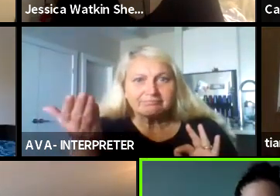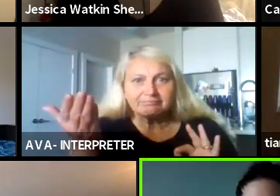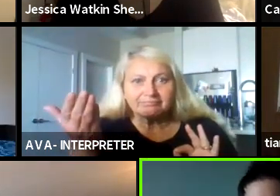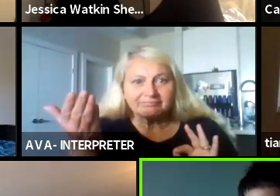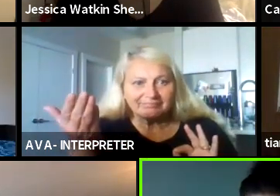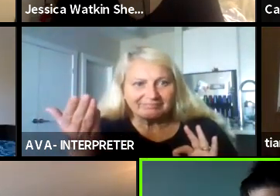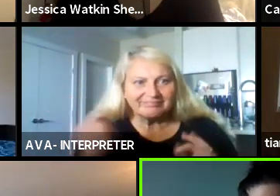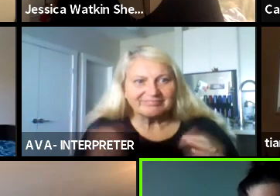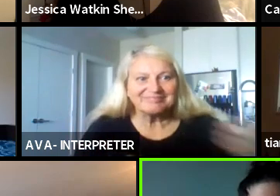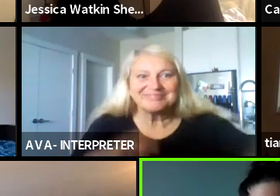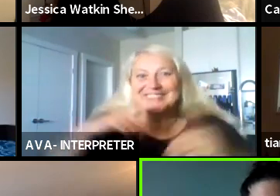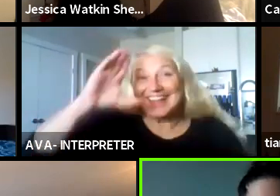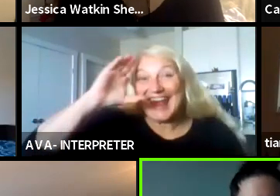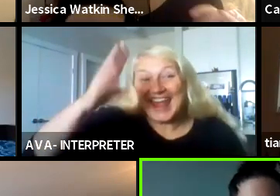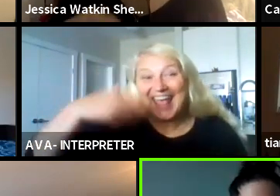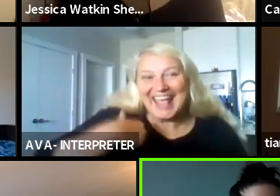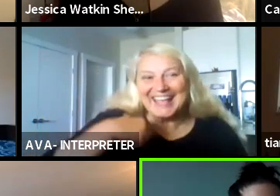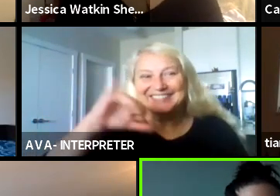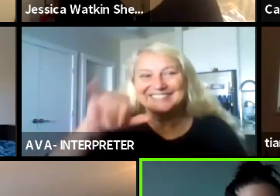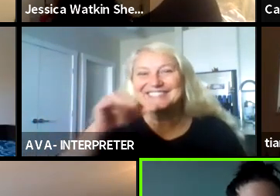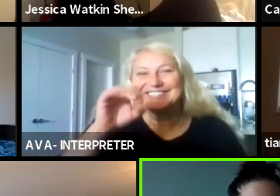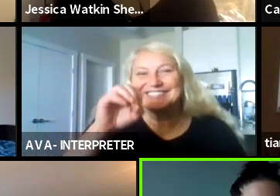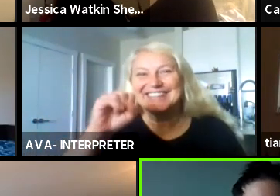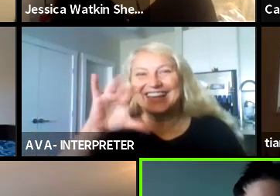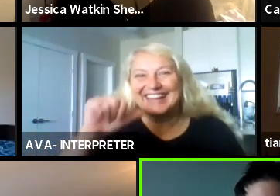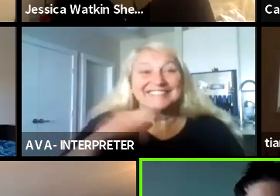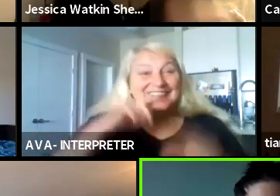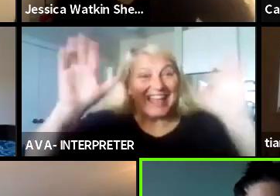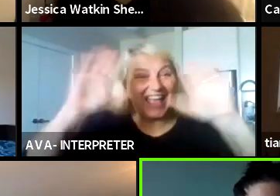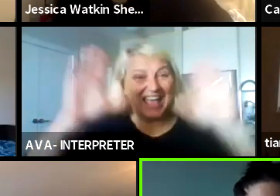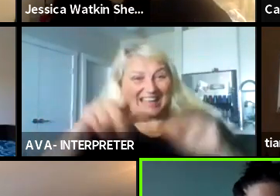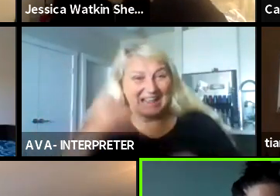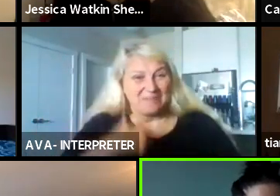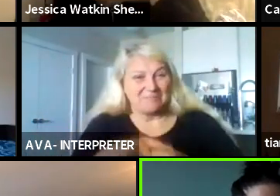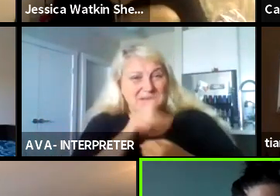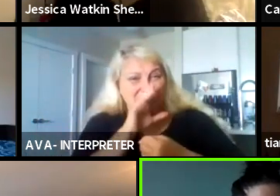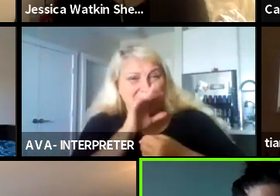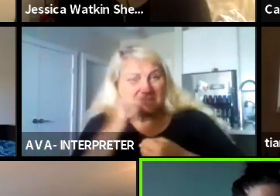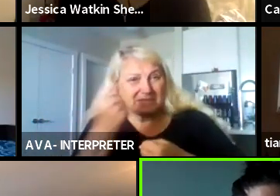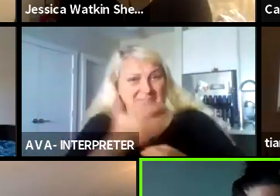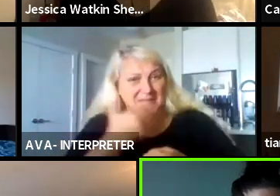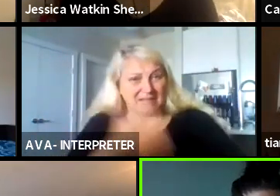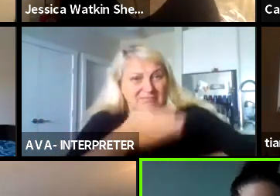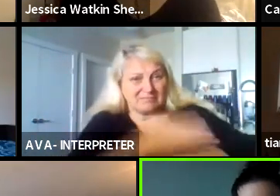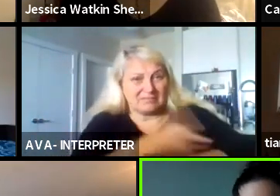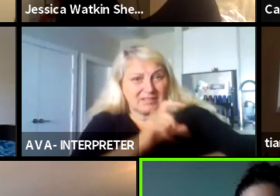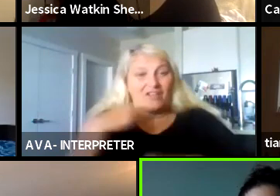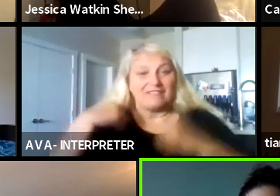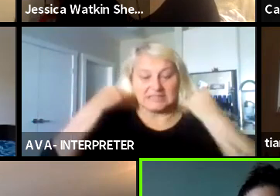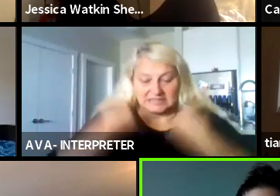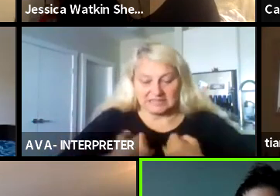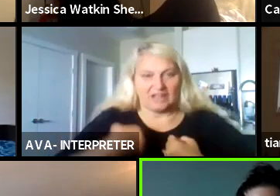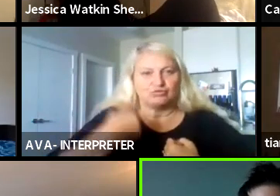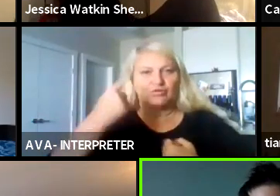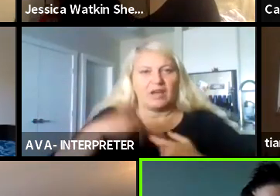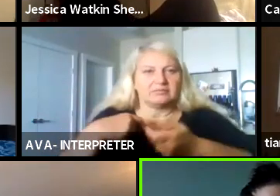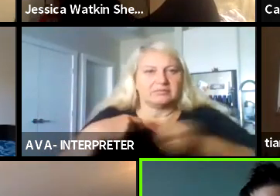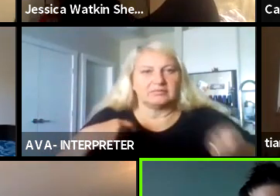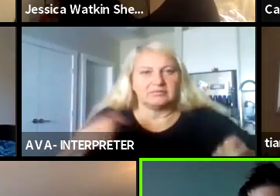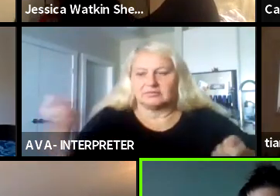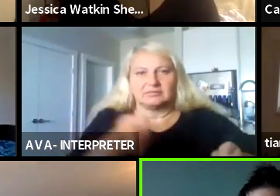This is Jess S. I can go. How's my microphone? I tried a different input. Is it okay?